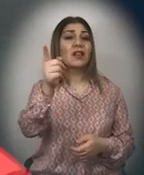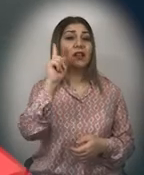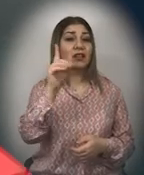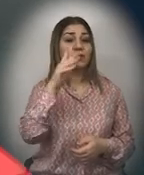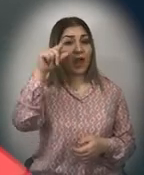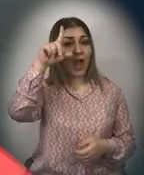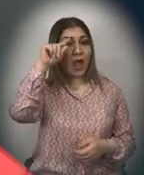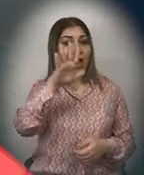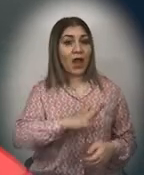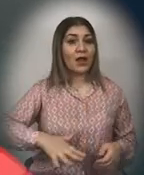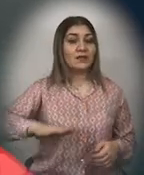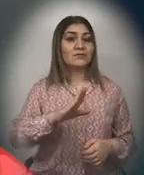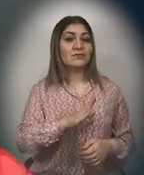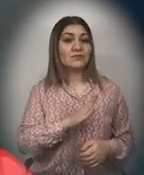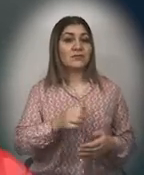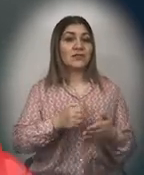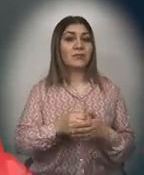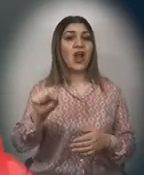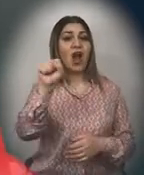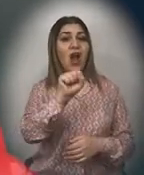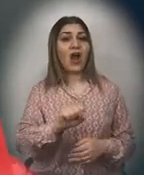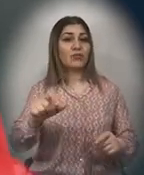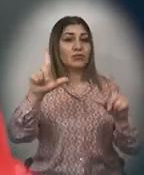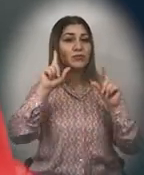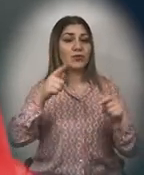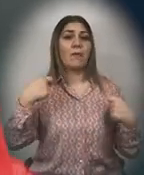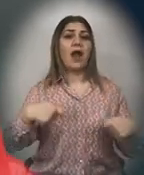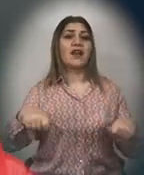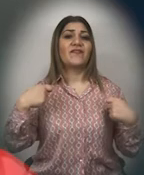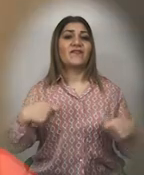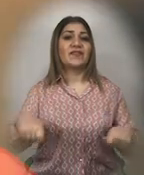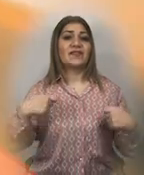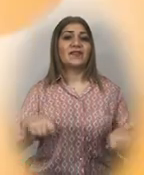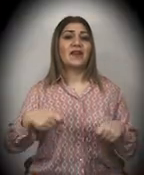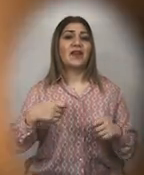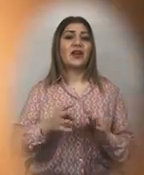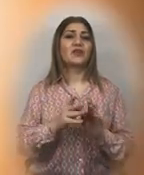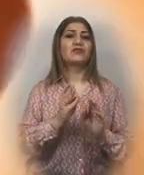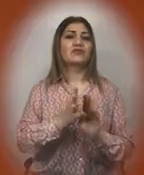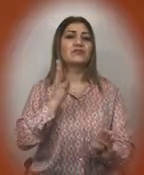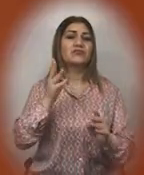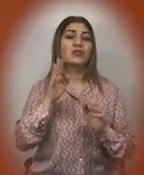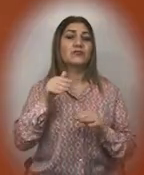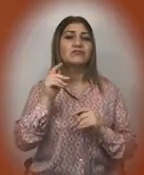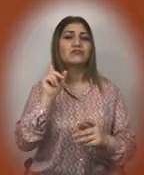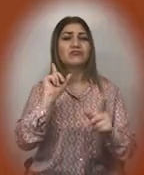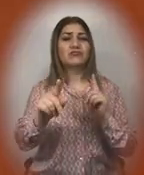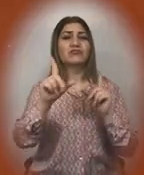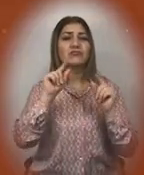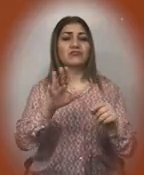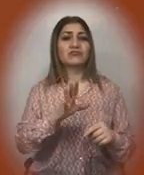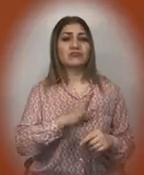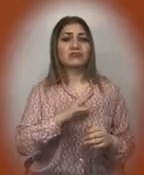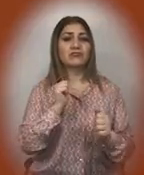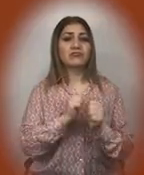the ancient times caravan set out to the orient for trade that passed through the armenian lands they would travel thousands of miles to bring back chests full